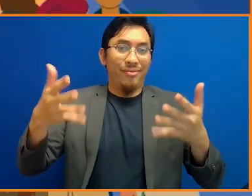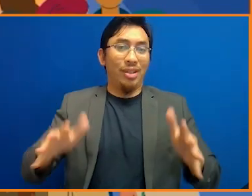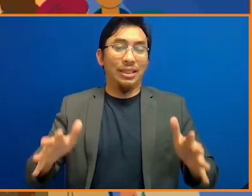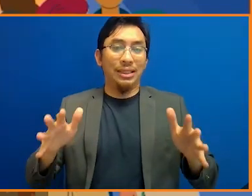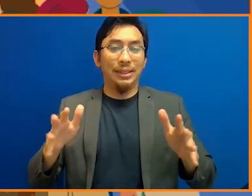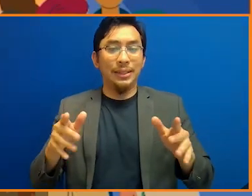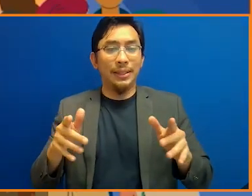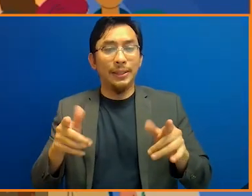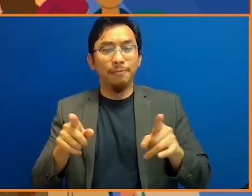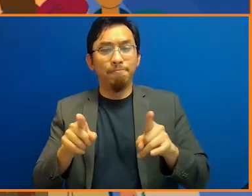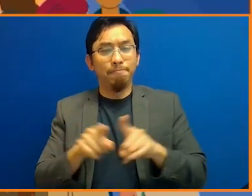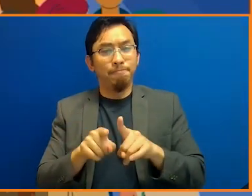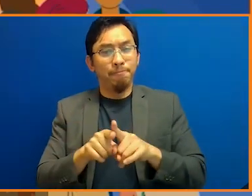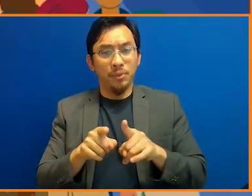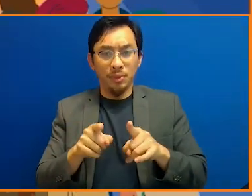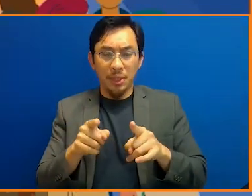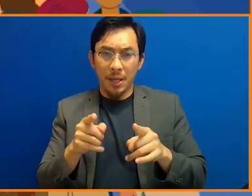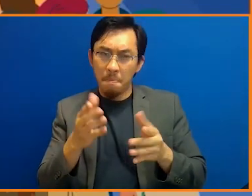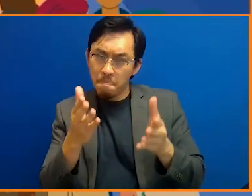also already